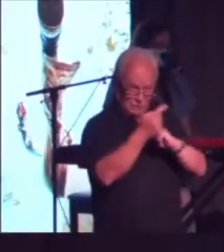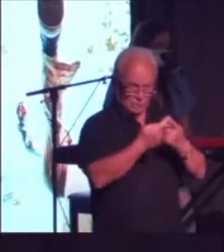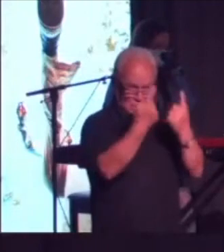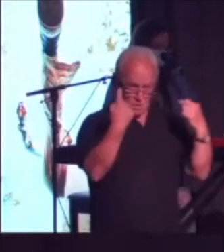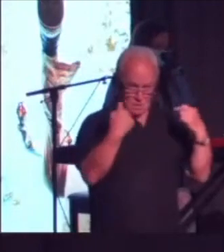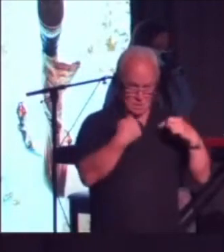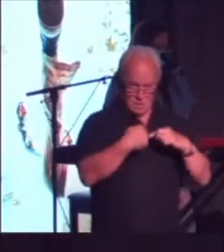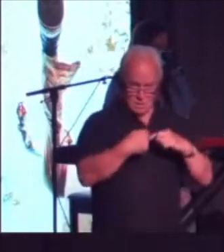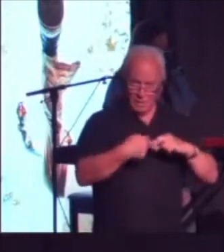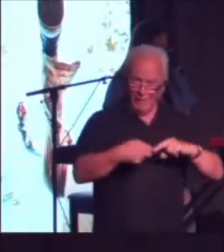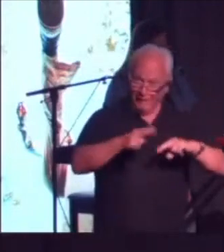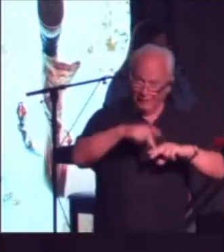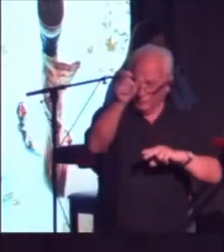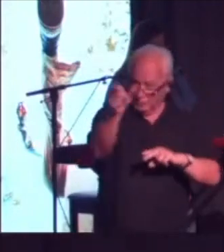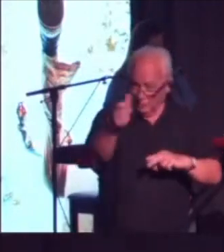call people to yourself?